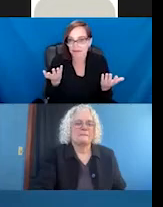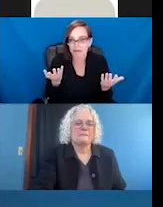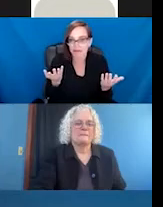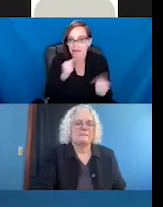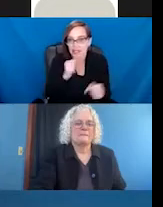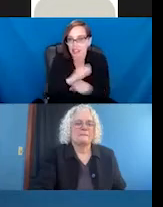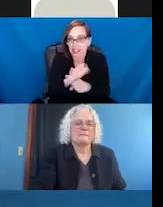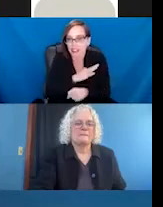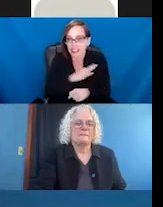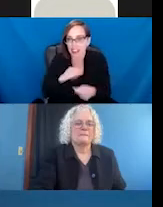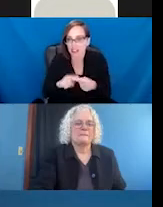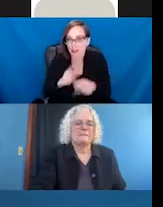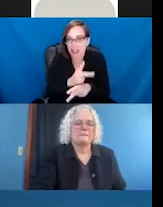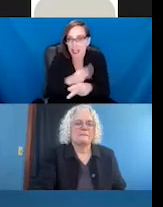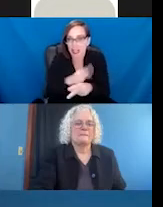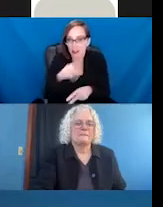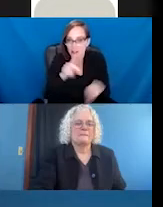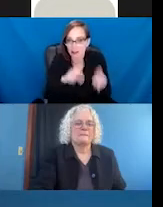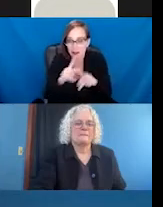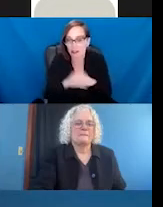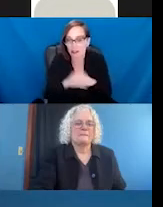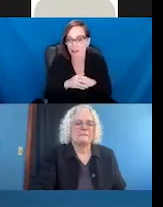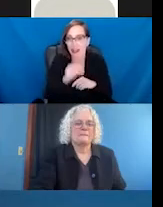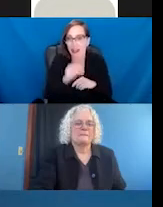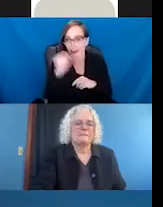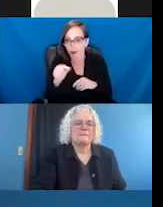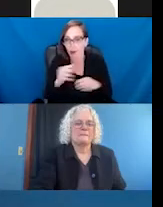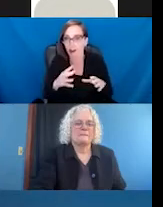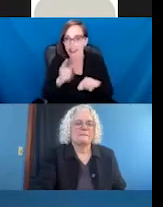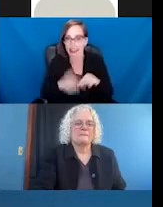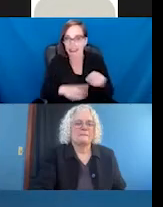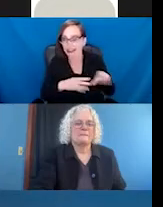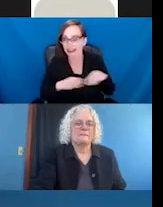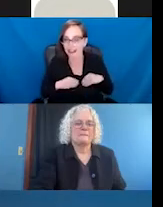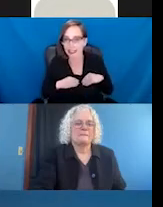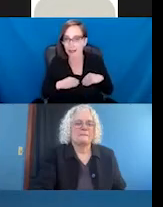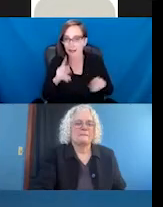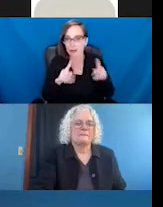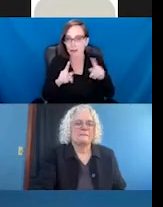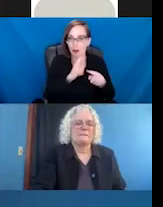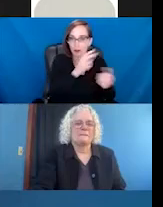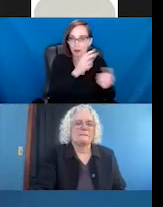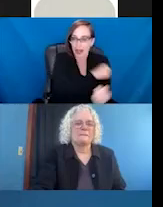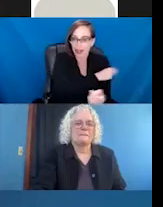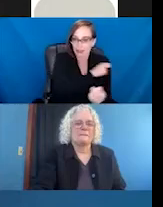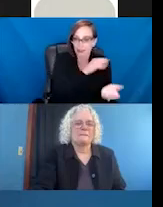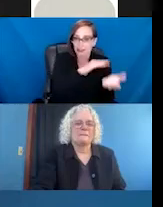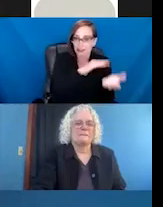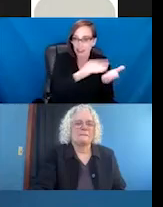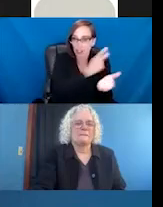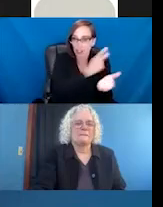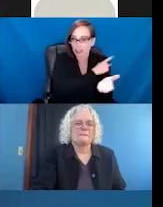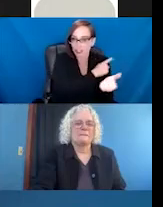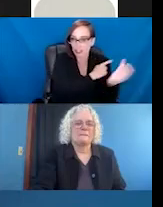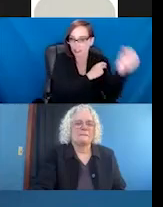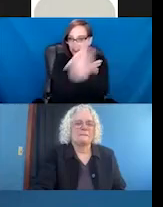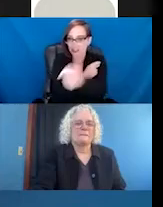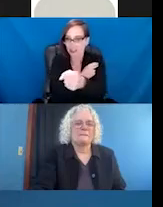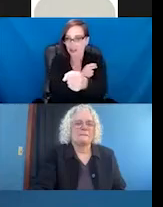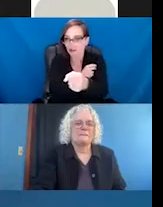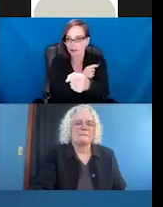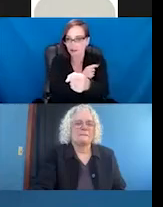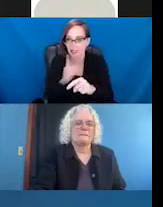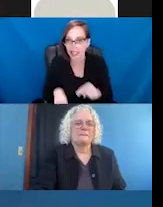care for them. Therefore, they can't accept people from hospitals and discharges. So when hospitals can't discharge, they can't accept new patients.